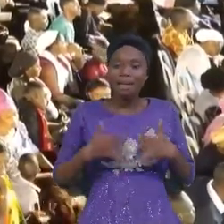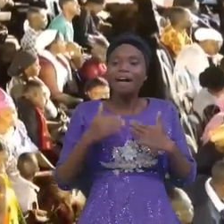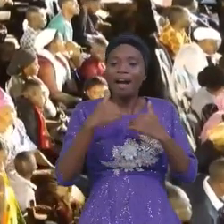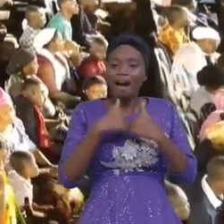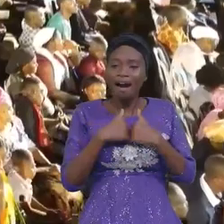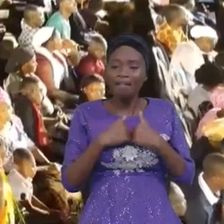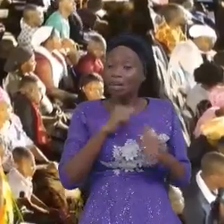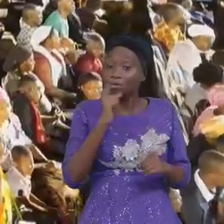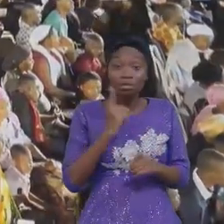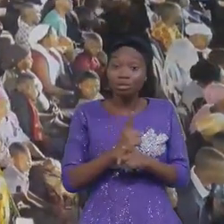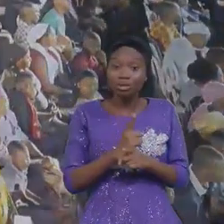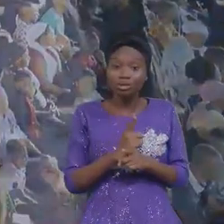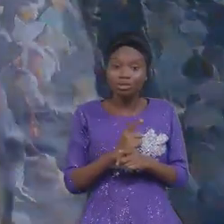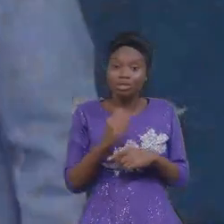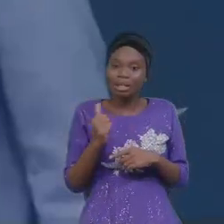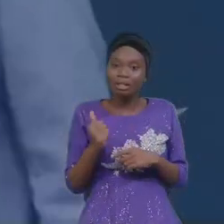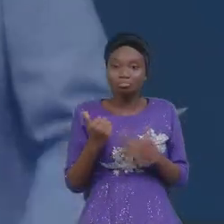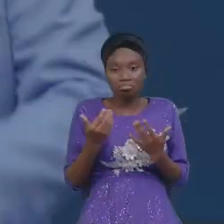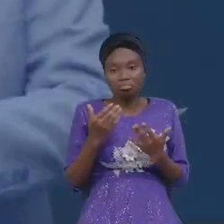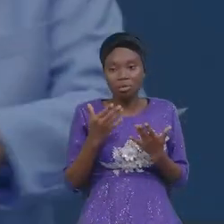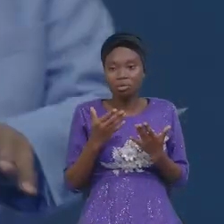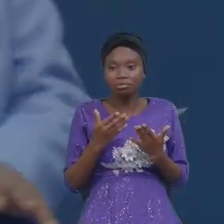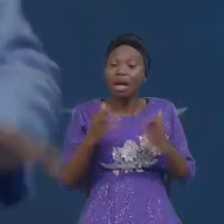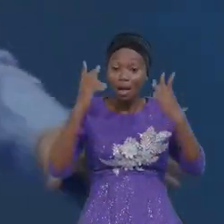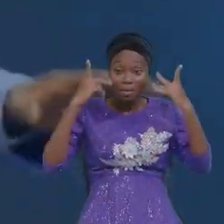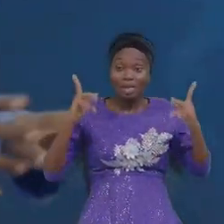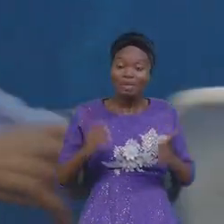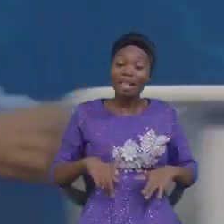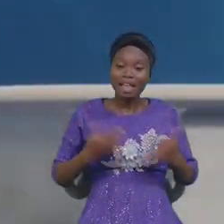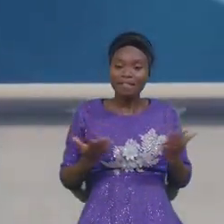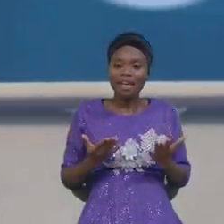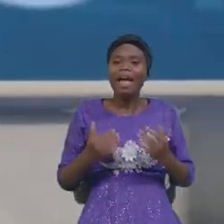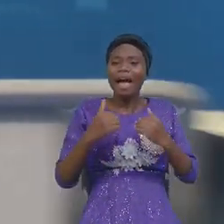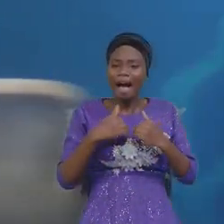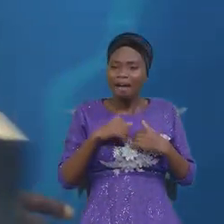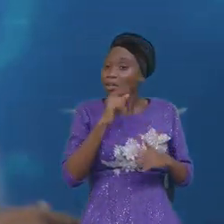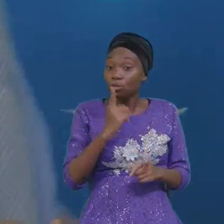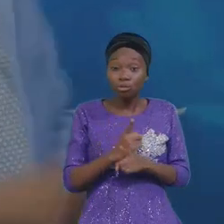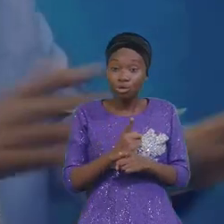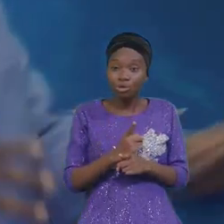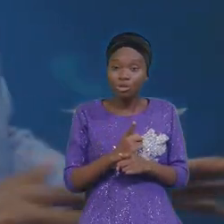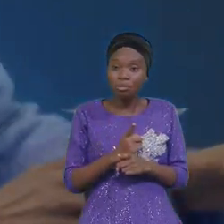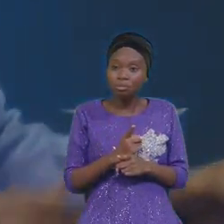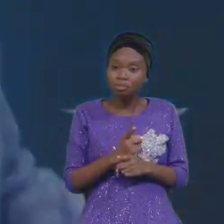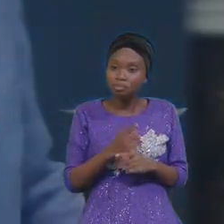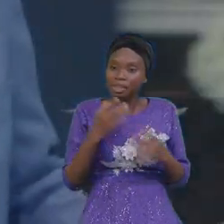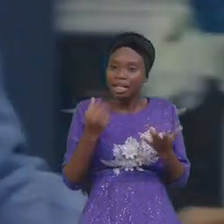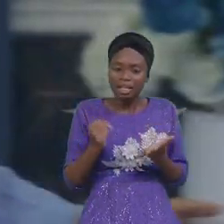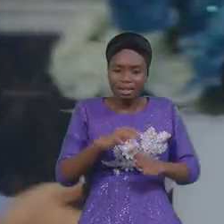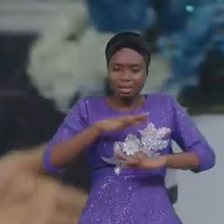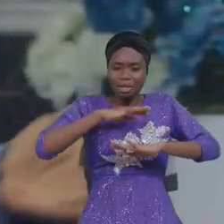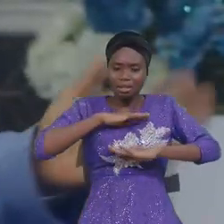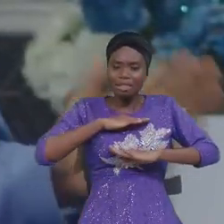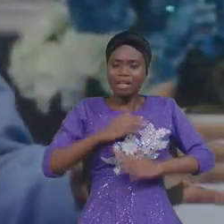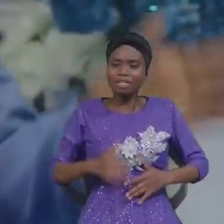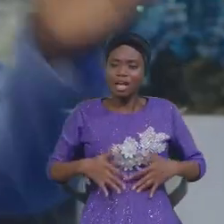not just a, you know, prospered life here, have not just a, you know, a satisfactory life